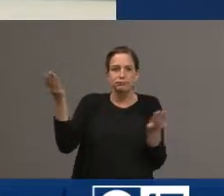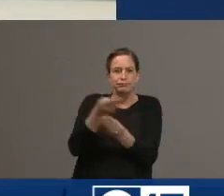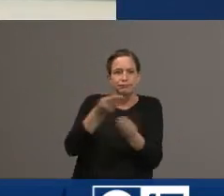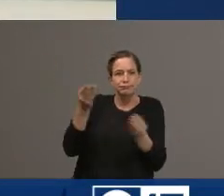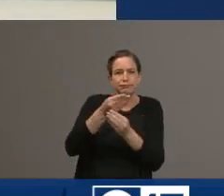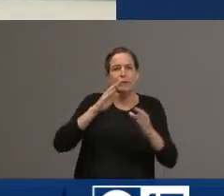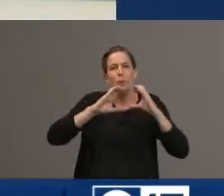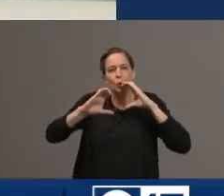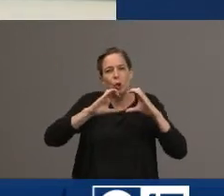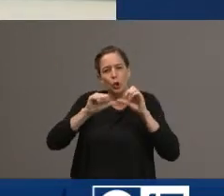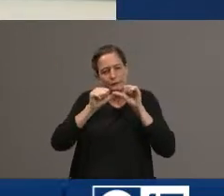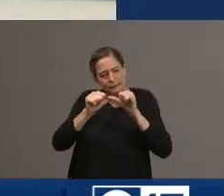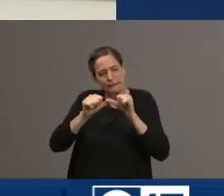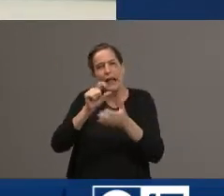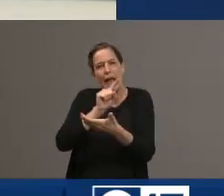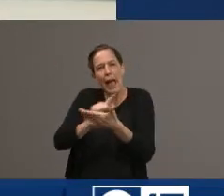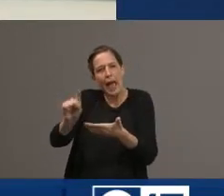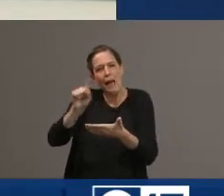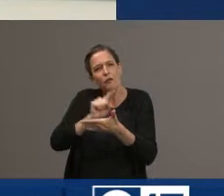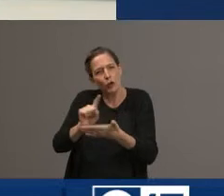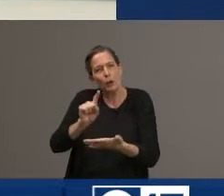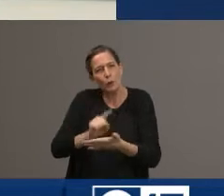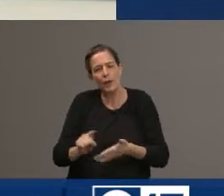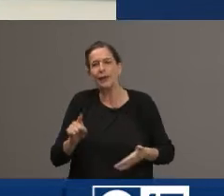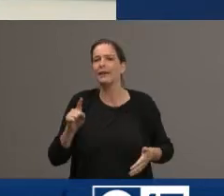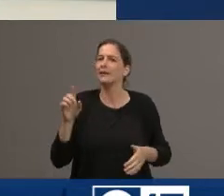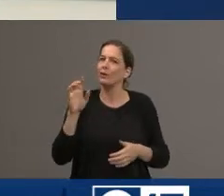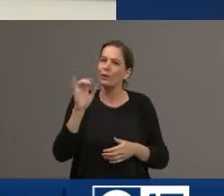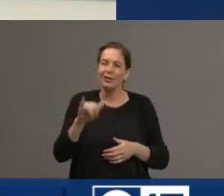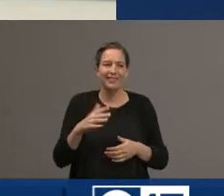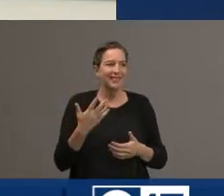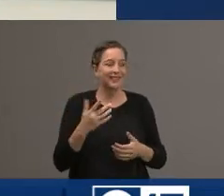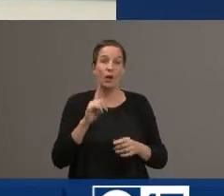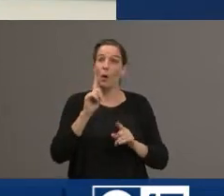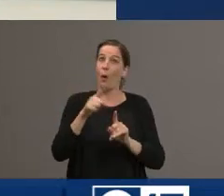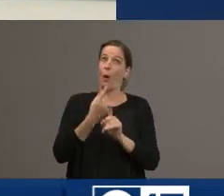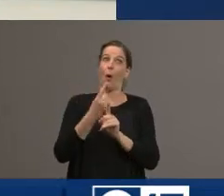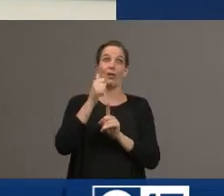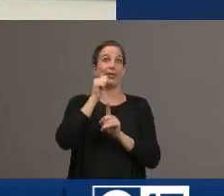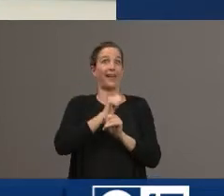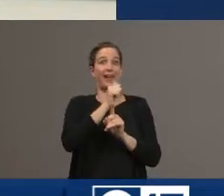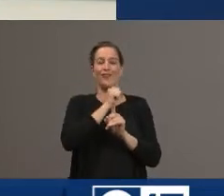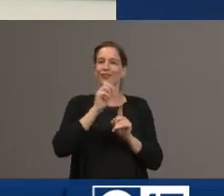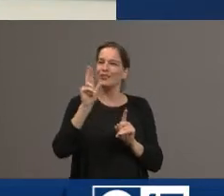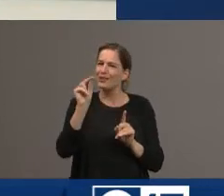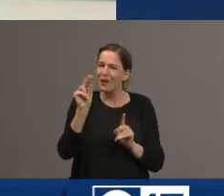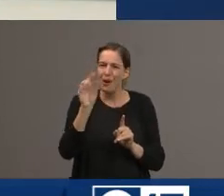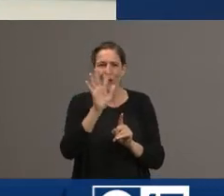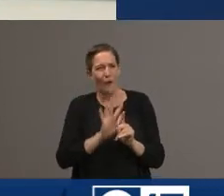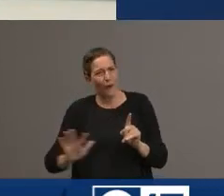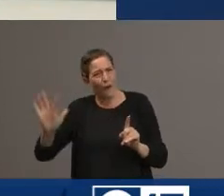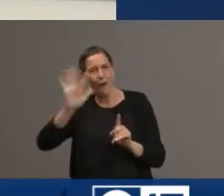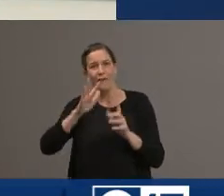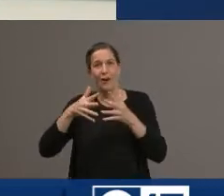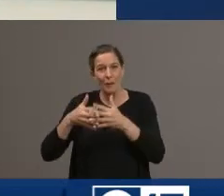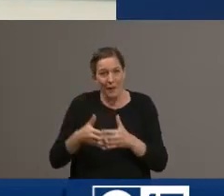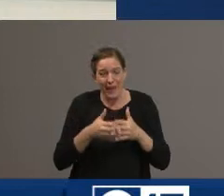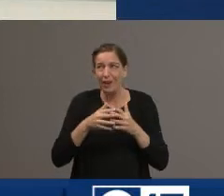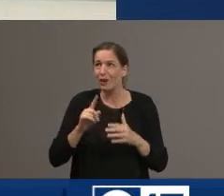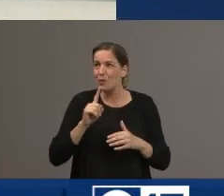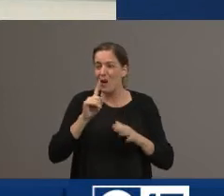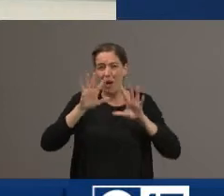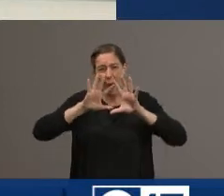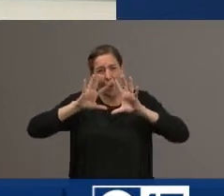said, this is something that each state is battling, and it's not only in the United States, it's